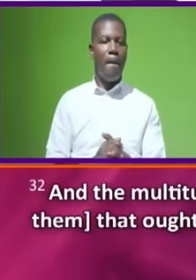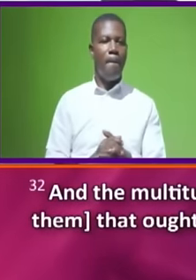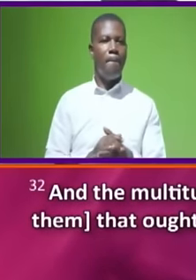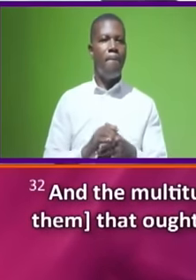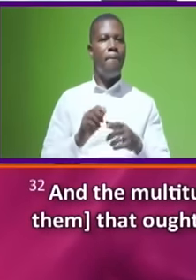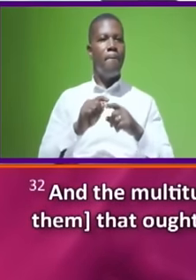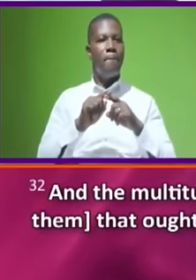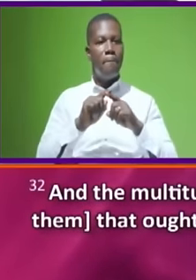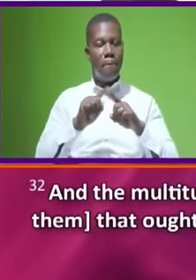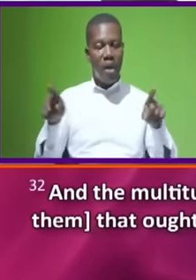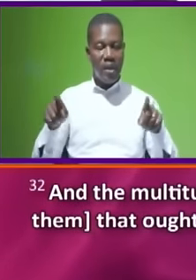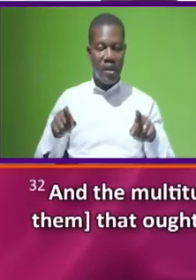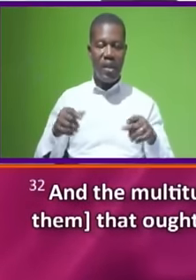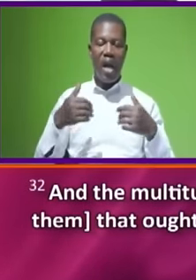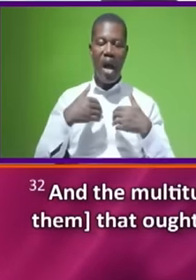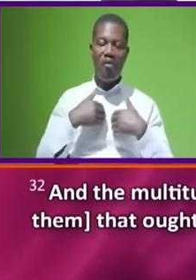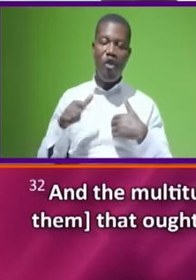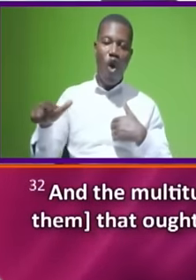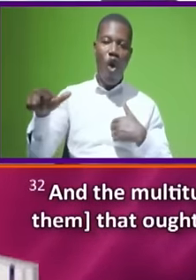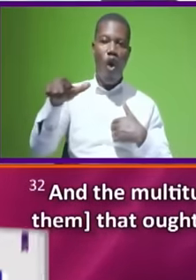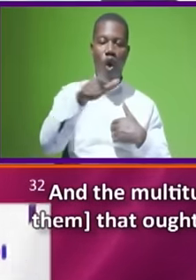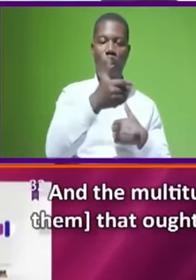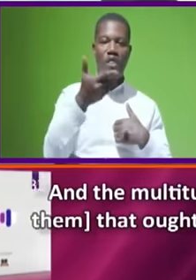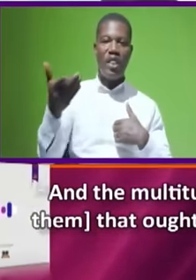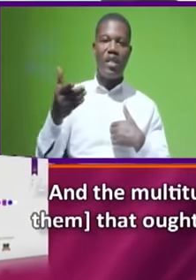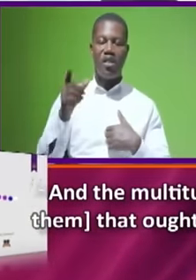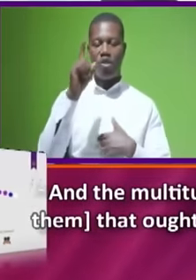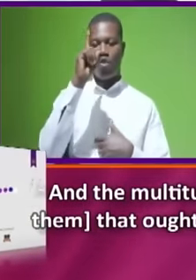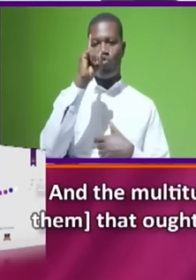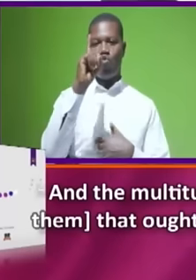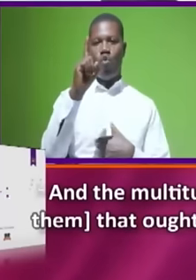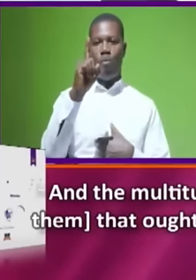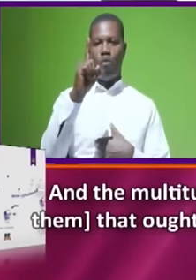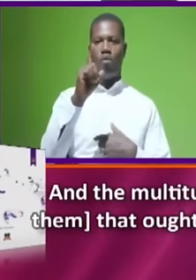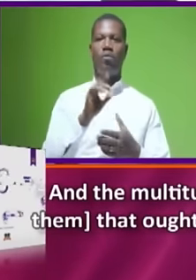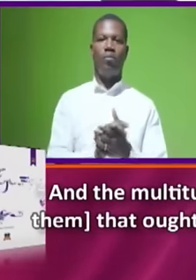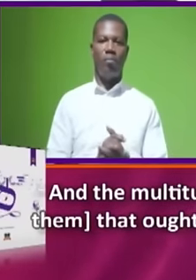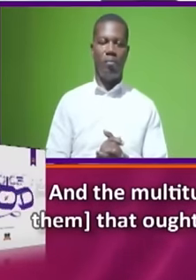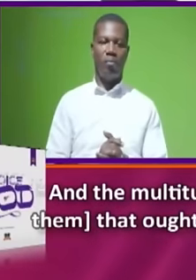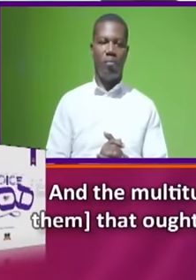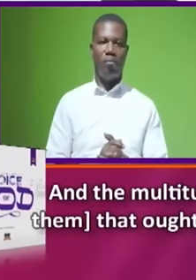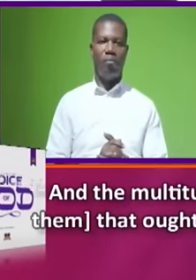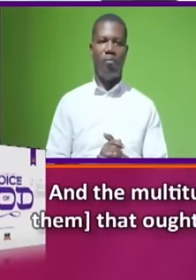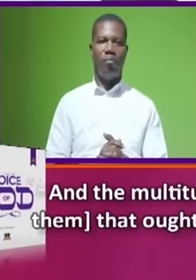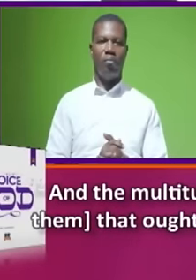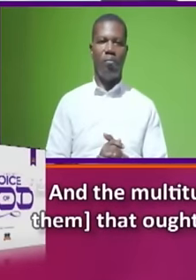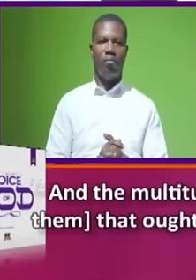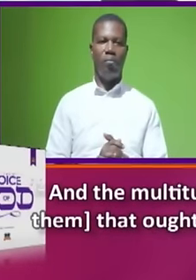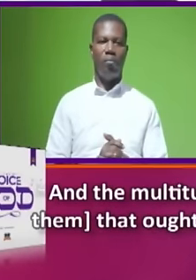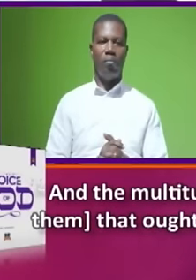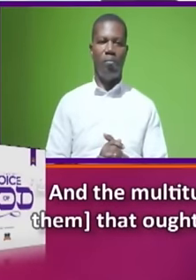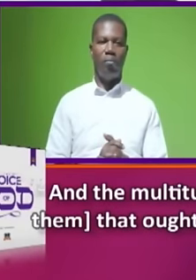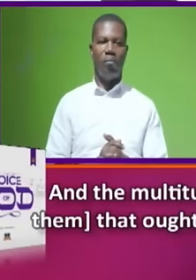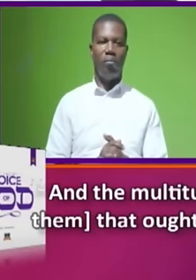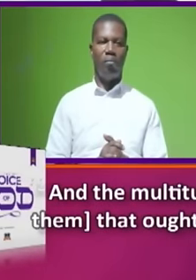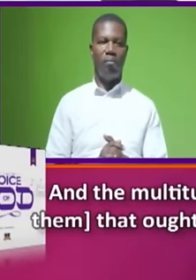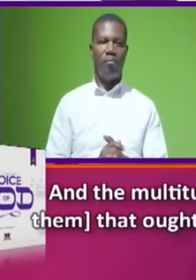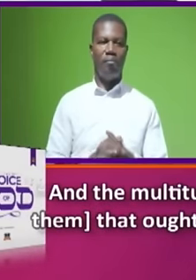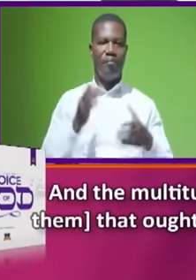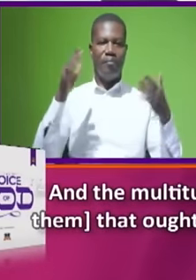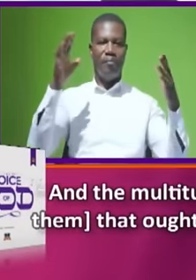all things common. But they had all things common.